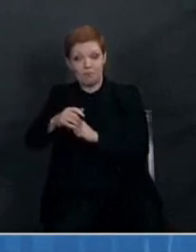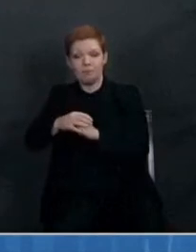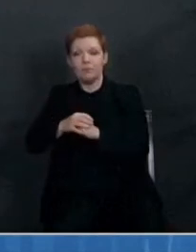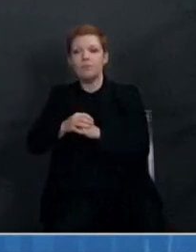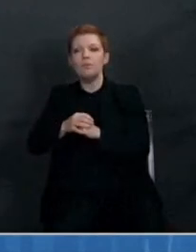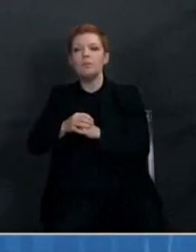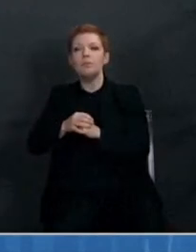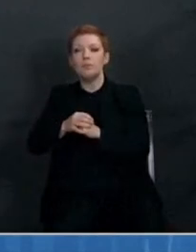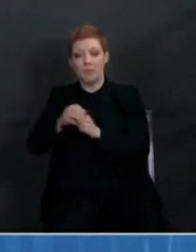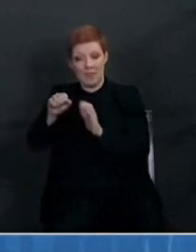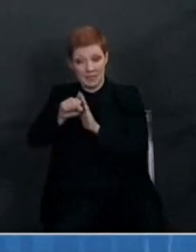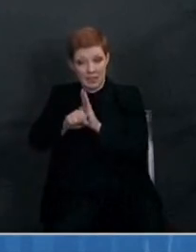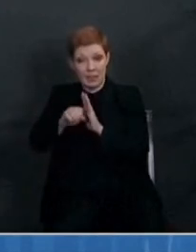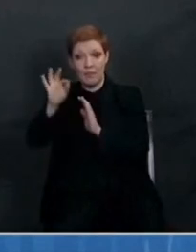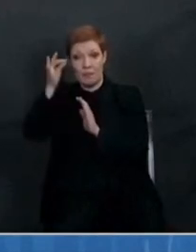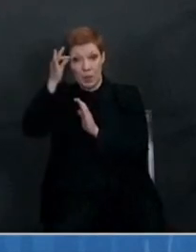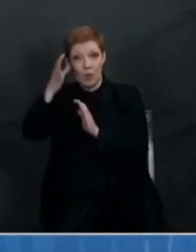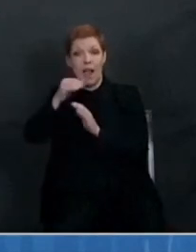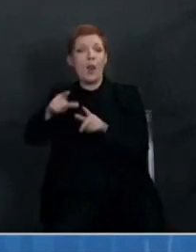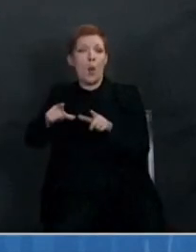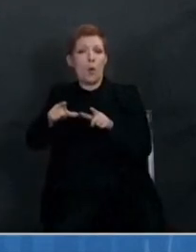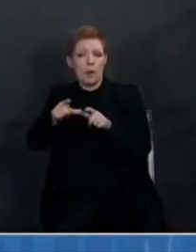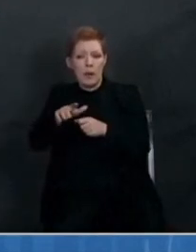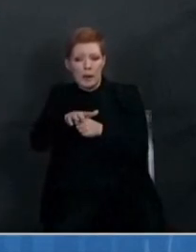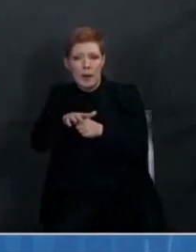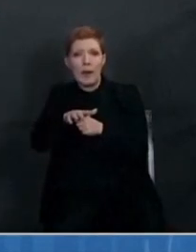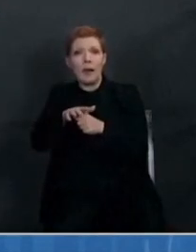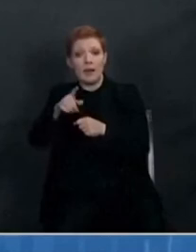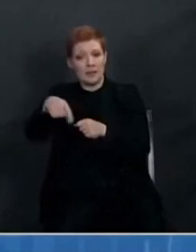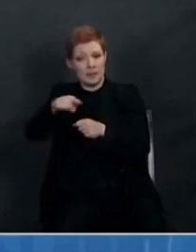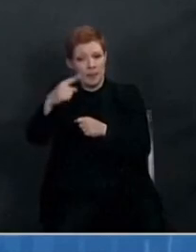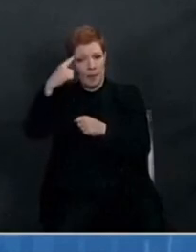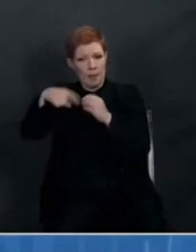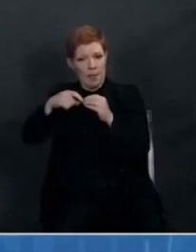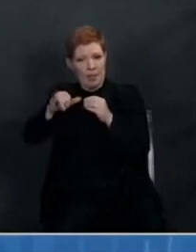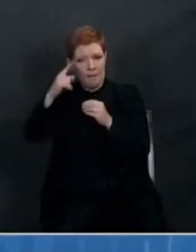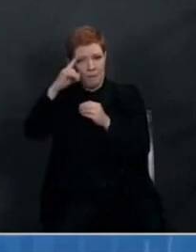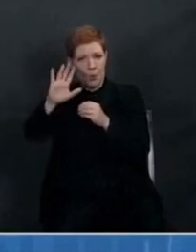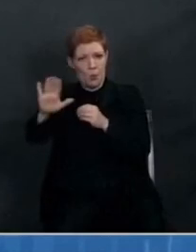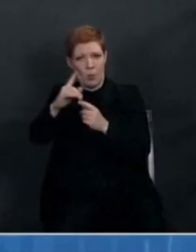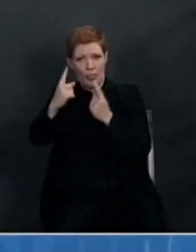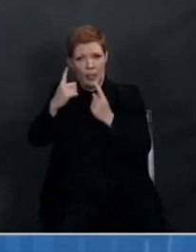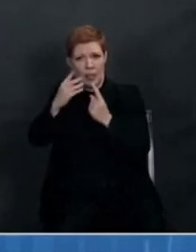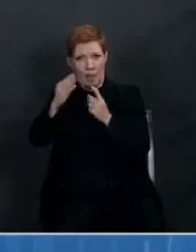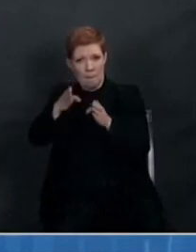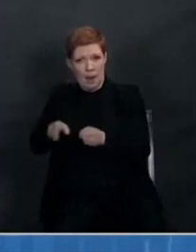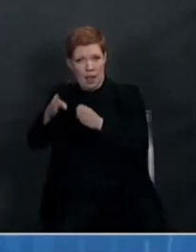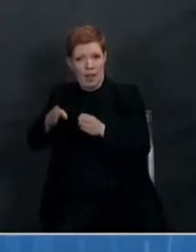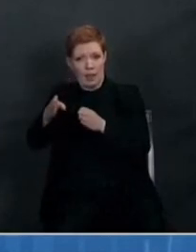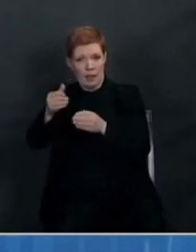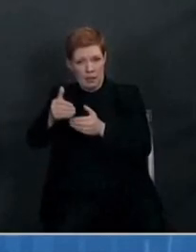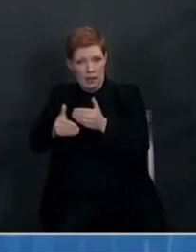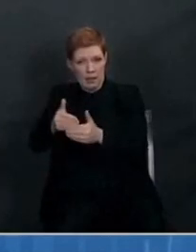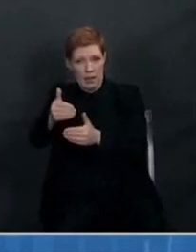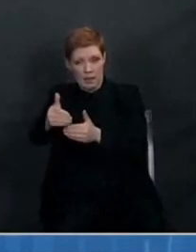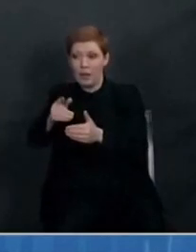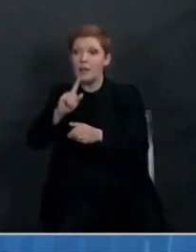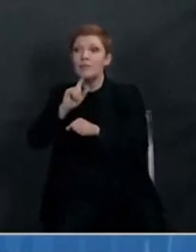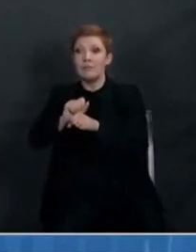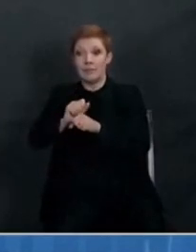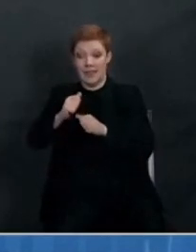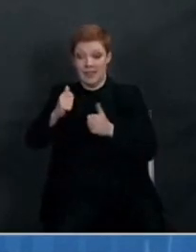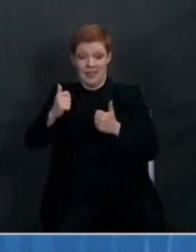the state, federal, and local level to factor into their thinking and their planning, because you're absolutely right that life doesn't